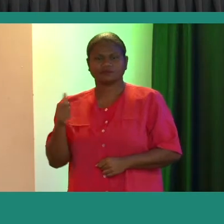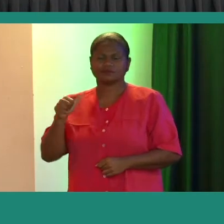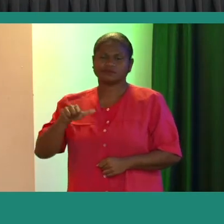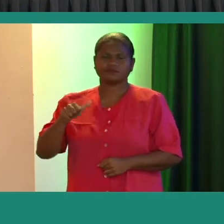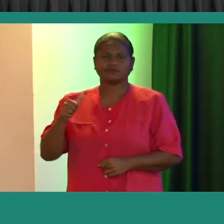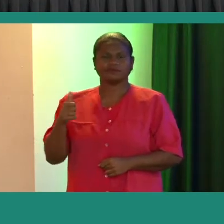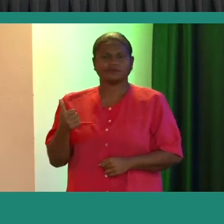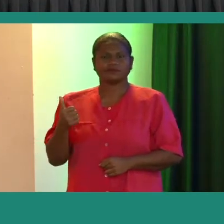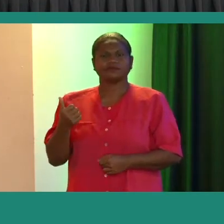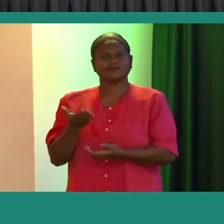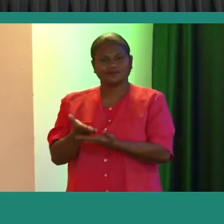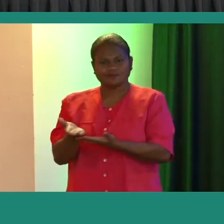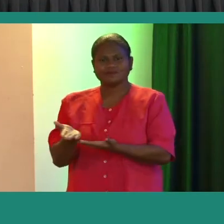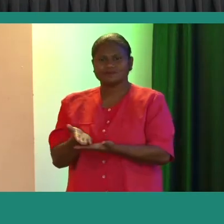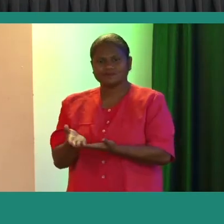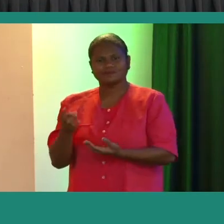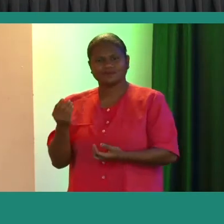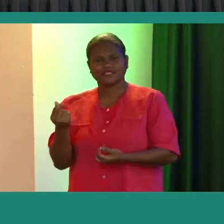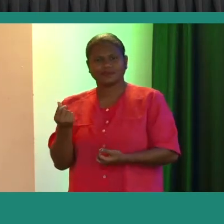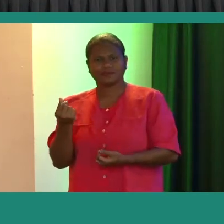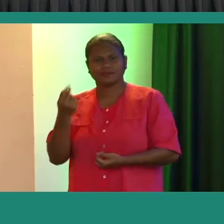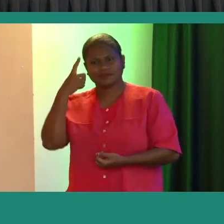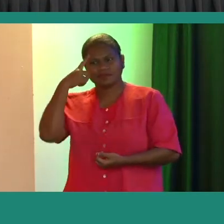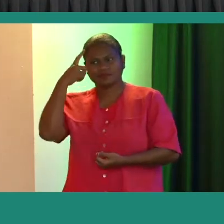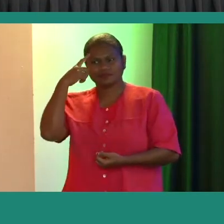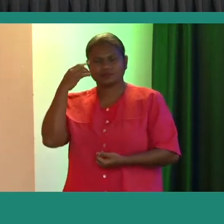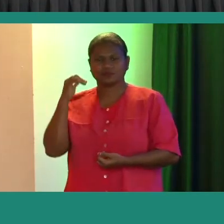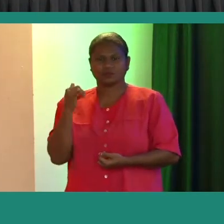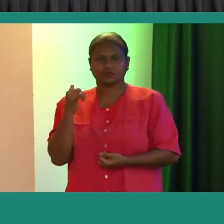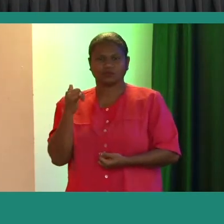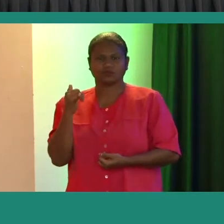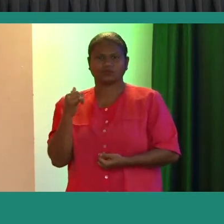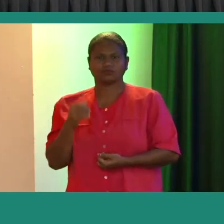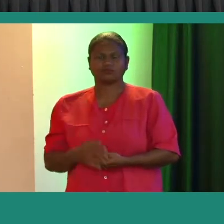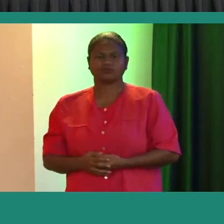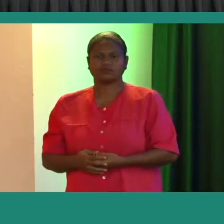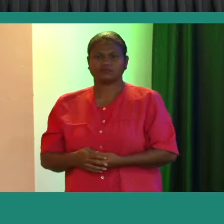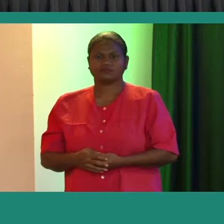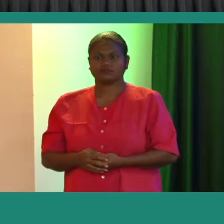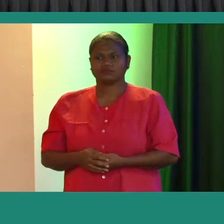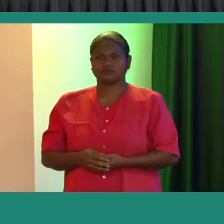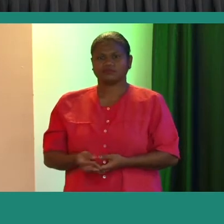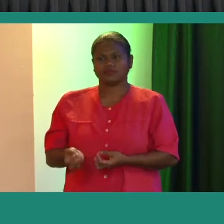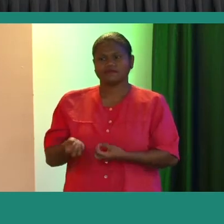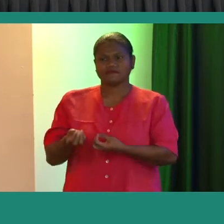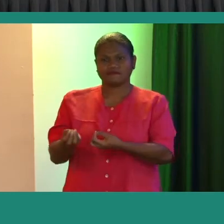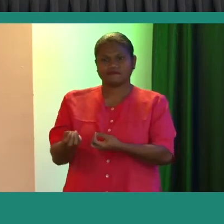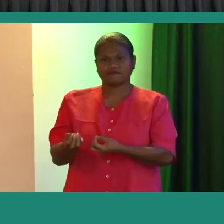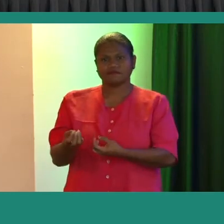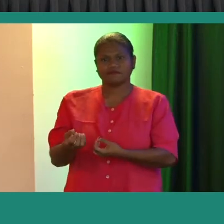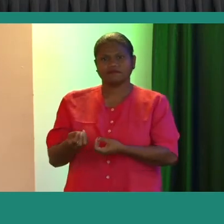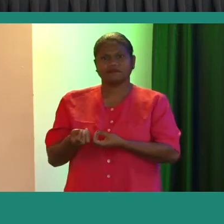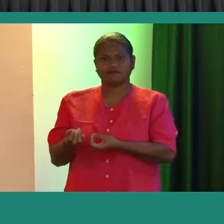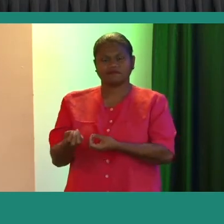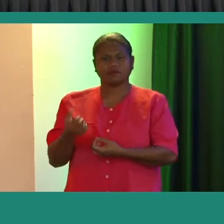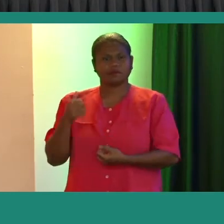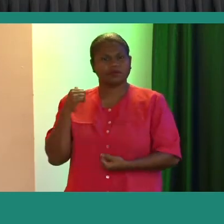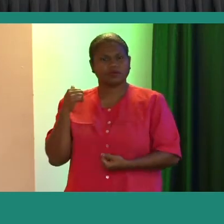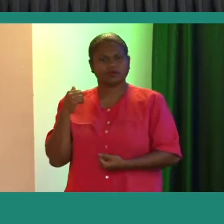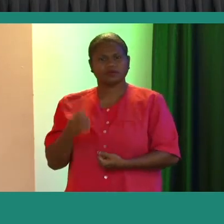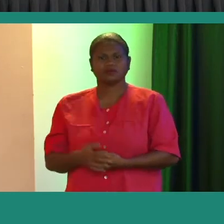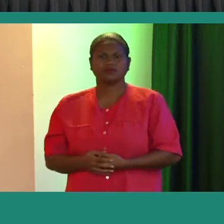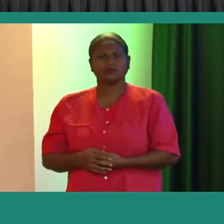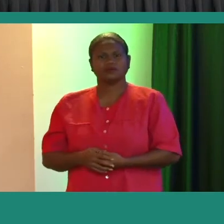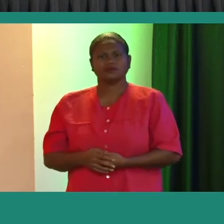if you would like to share some of the feedback on, I understand that there was a review done on the GESI